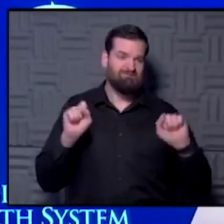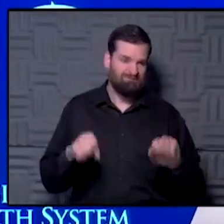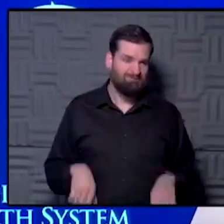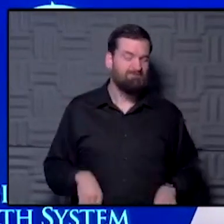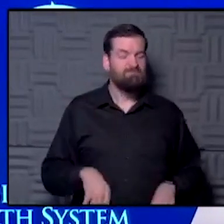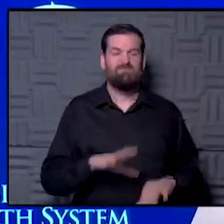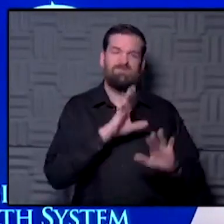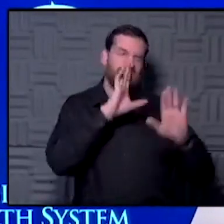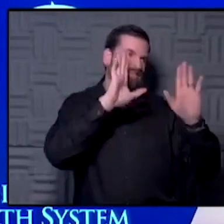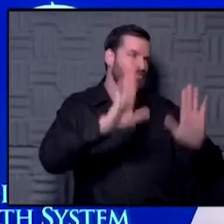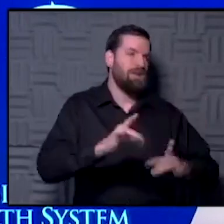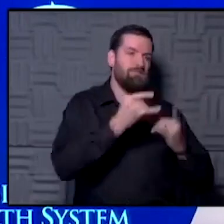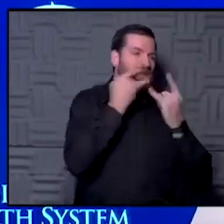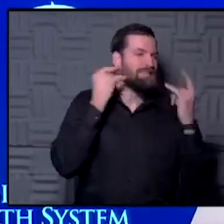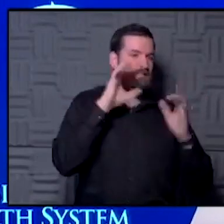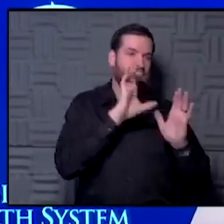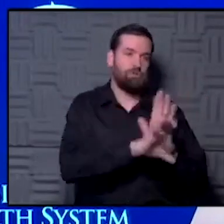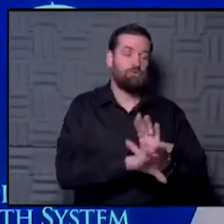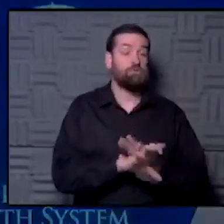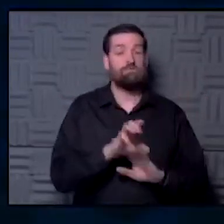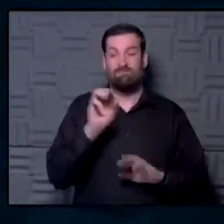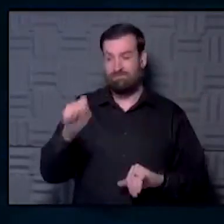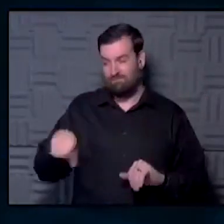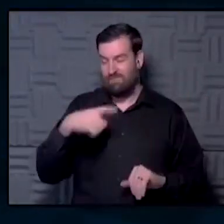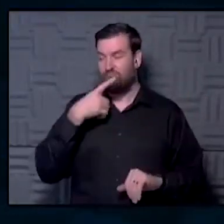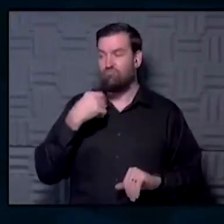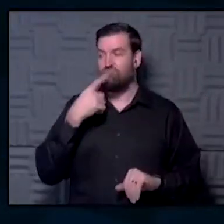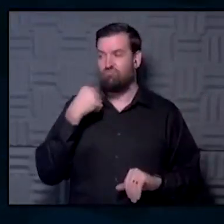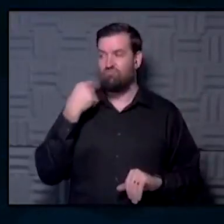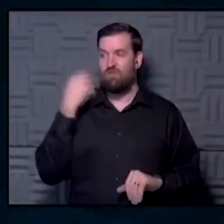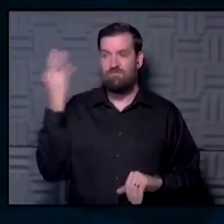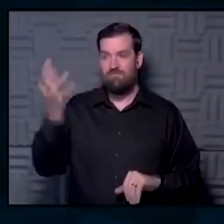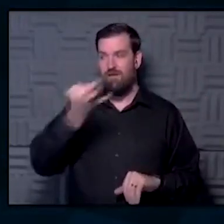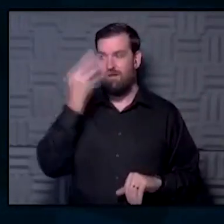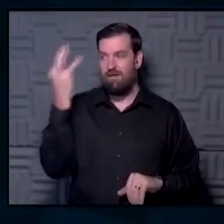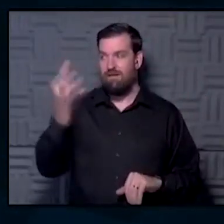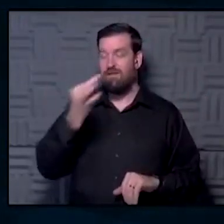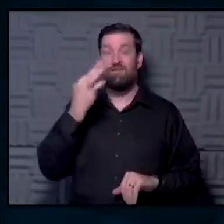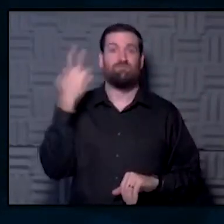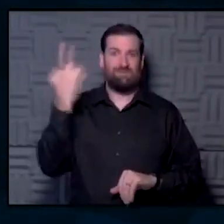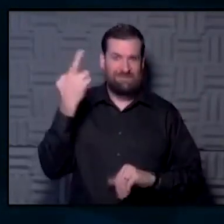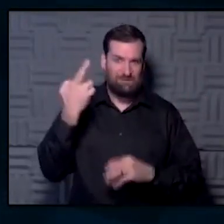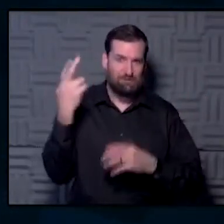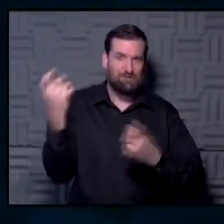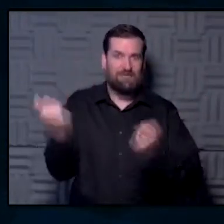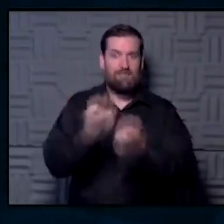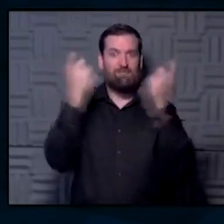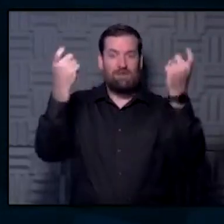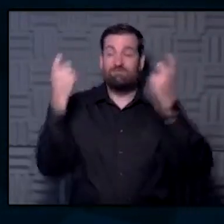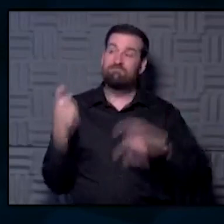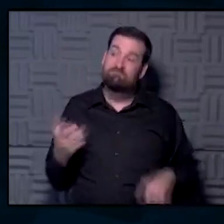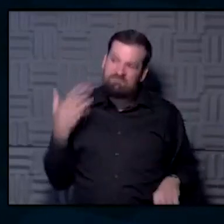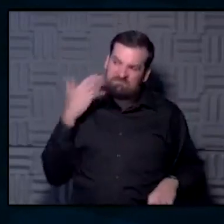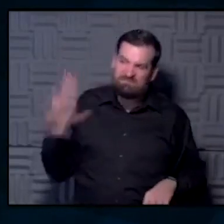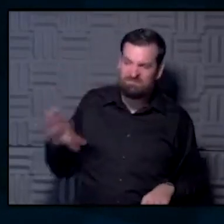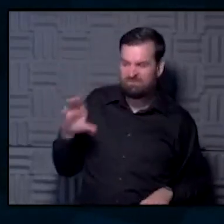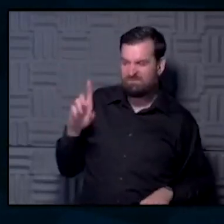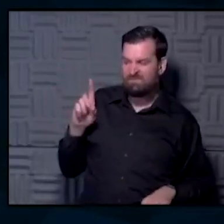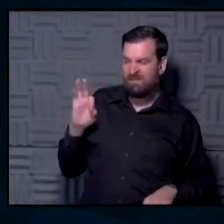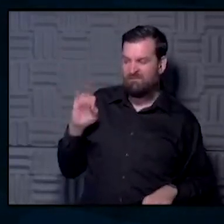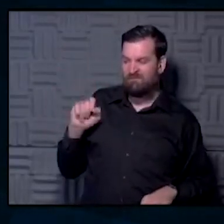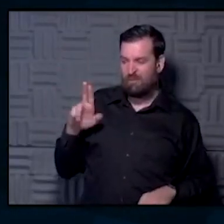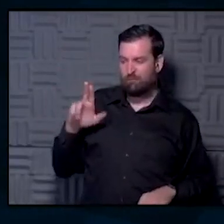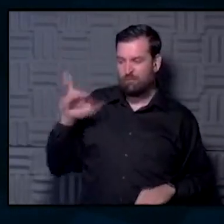great masking pictures out there. It is Red Friday, and there's reason to celebrate. Indeed, there is. I don't know if Fauci's a Chiefs fan, but we're going to say so